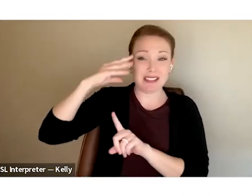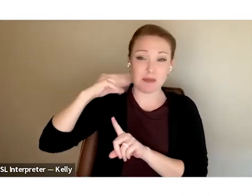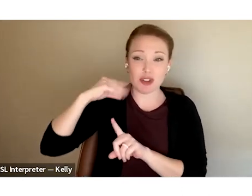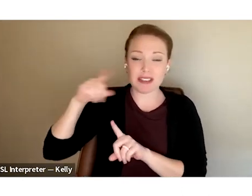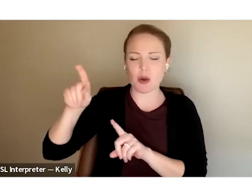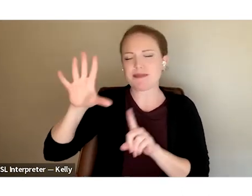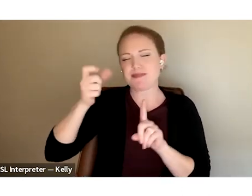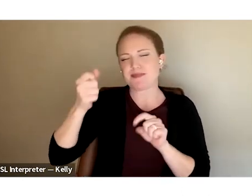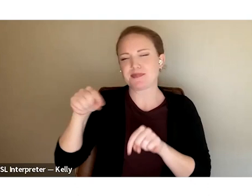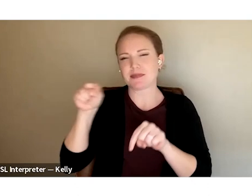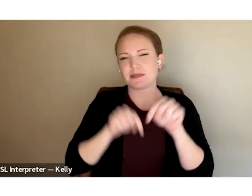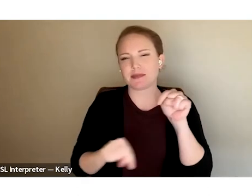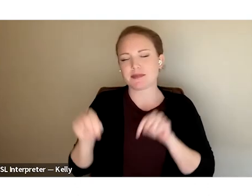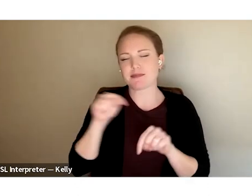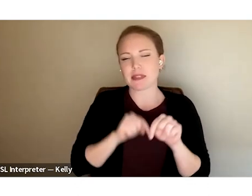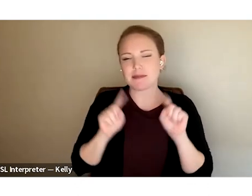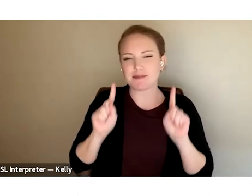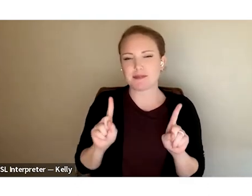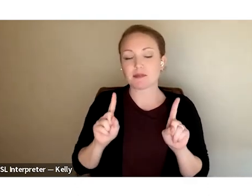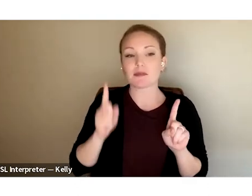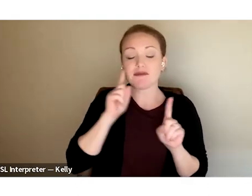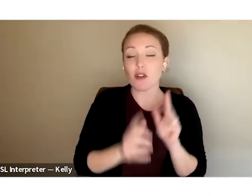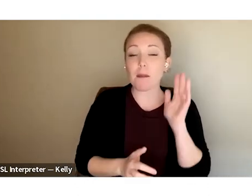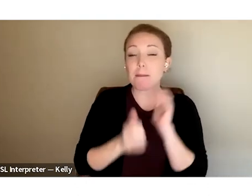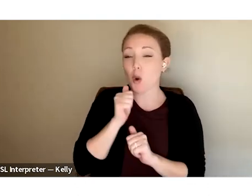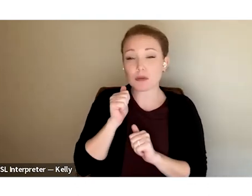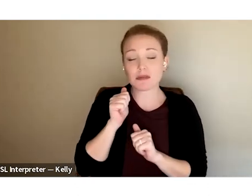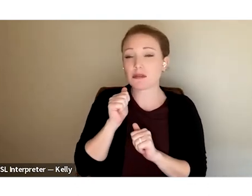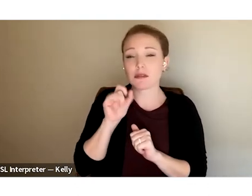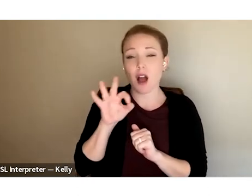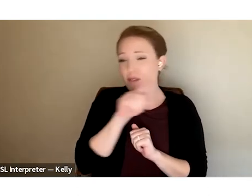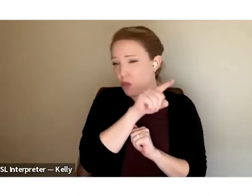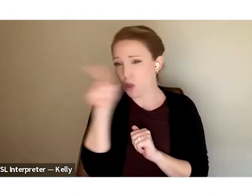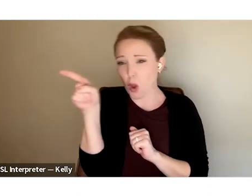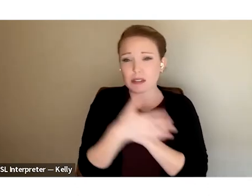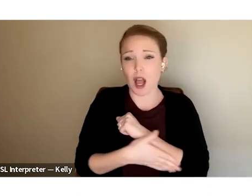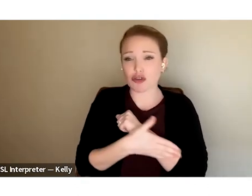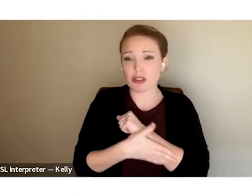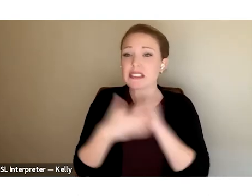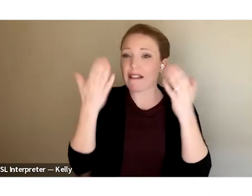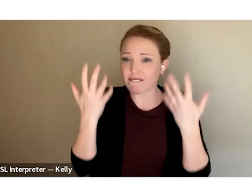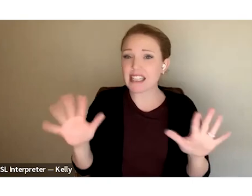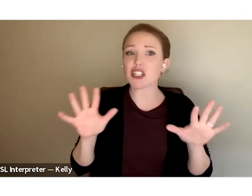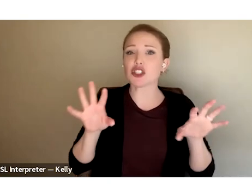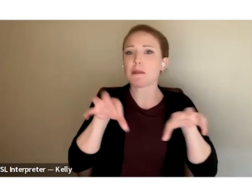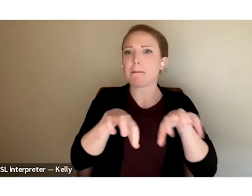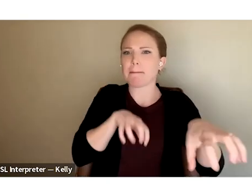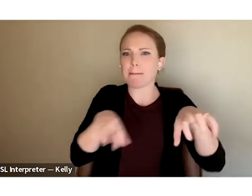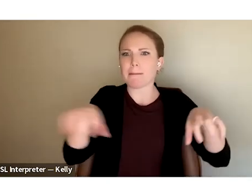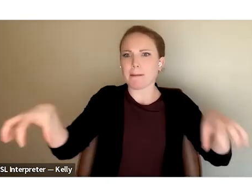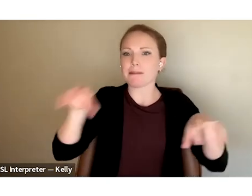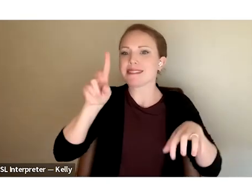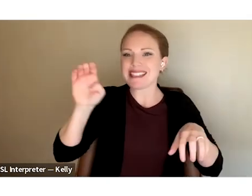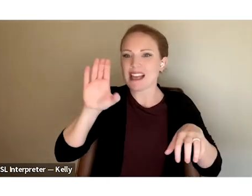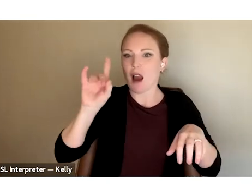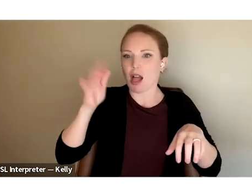let me back up. For most of these countries that decolonized and became